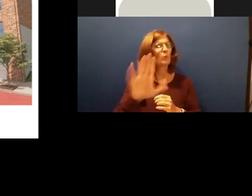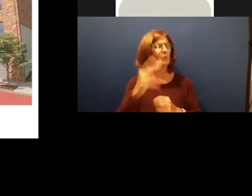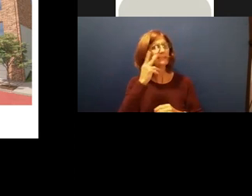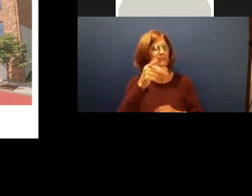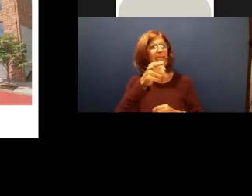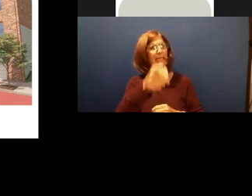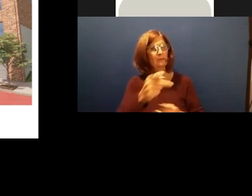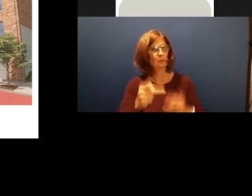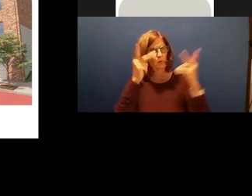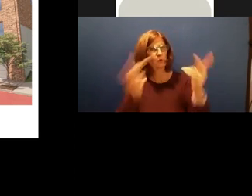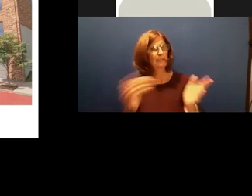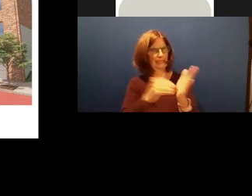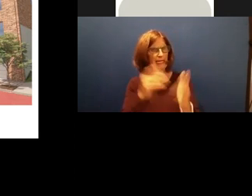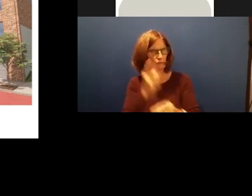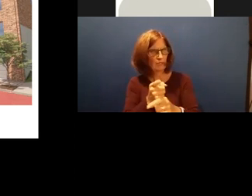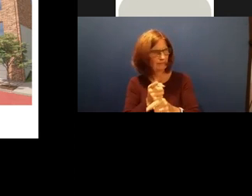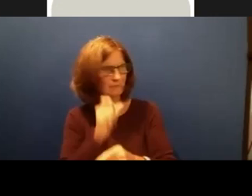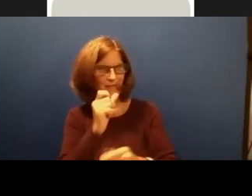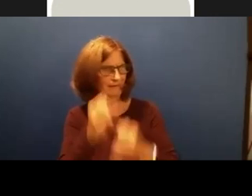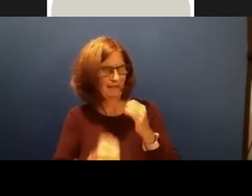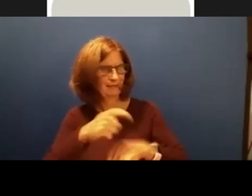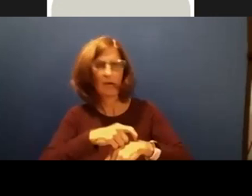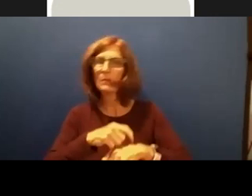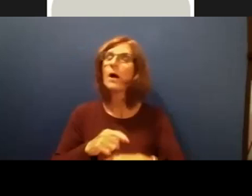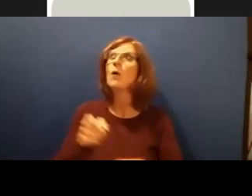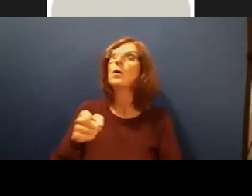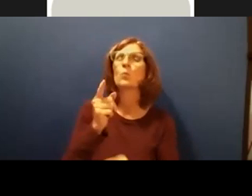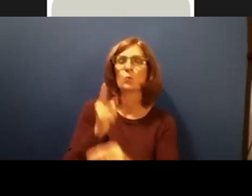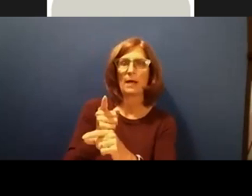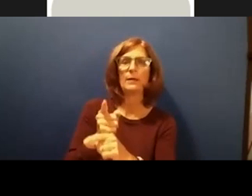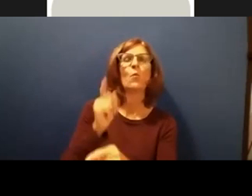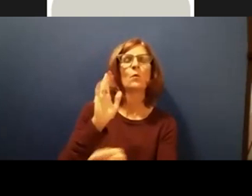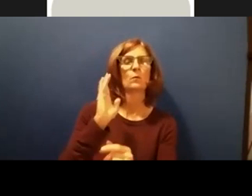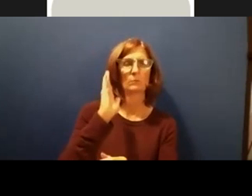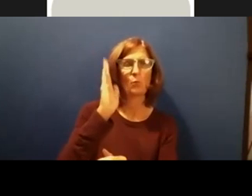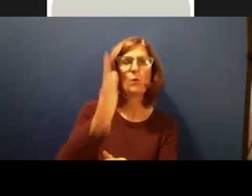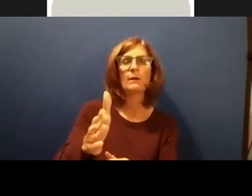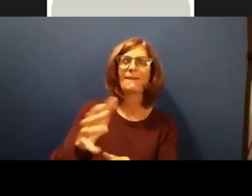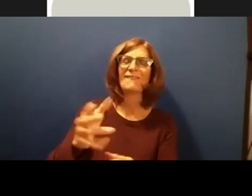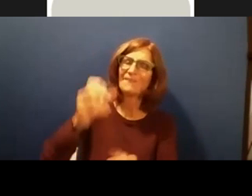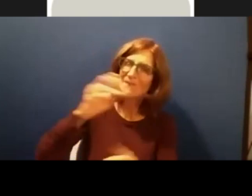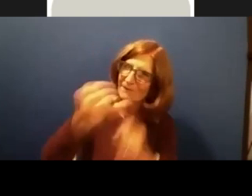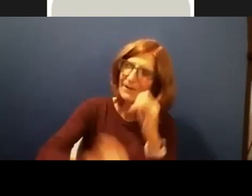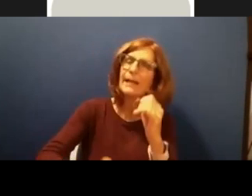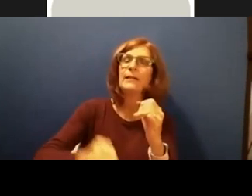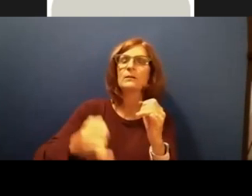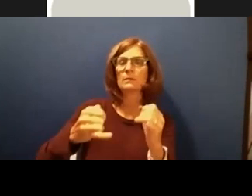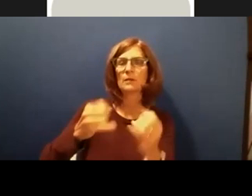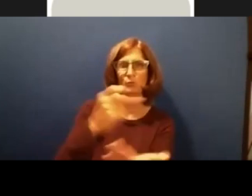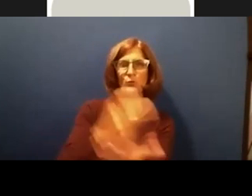it? No, there will be a final approval of financing and construction